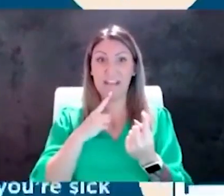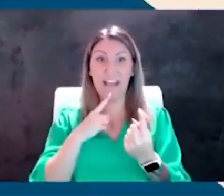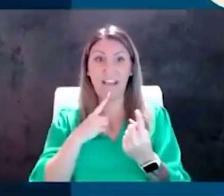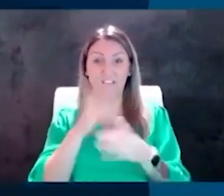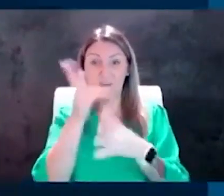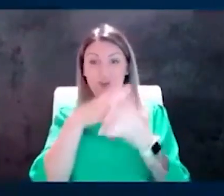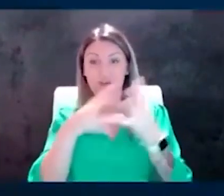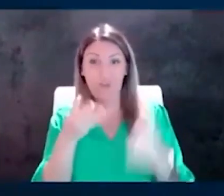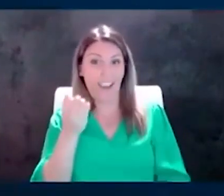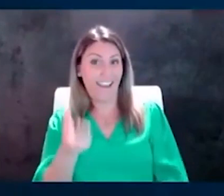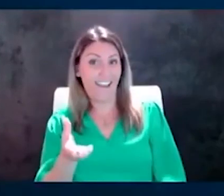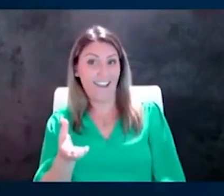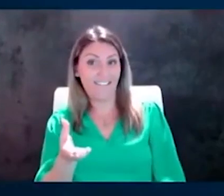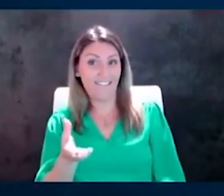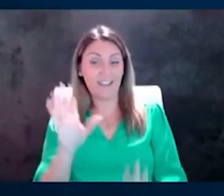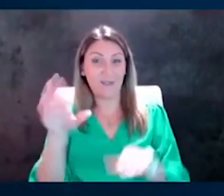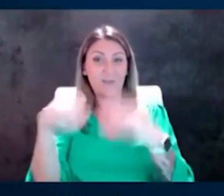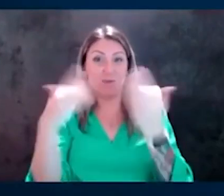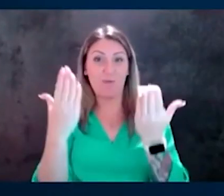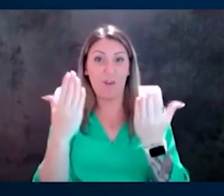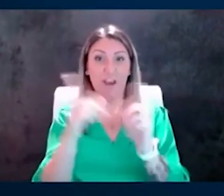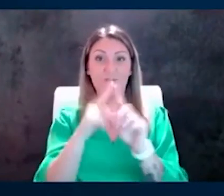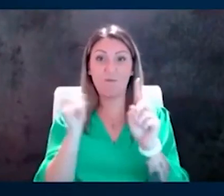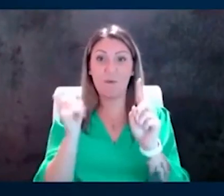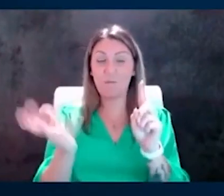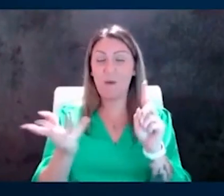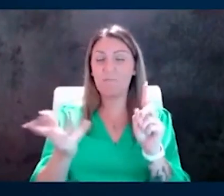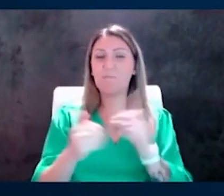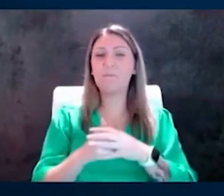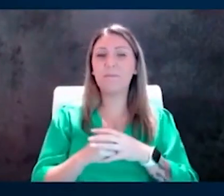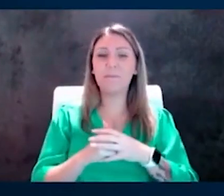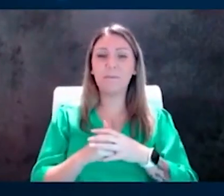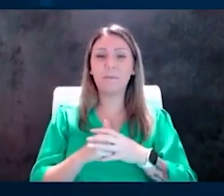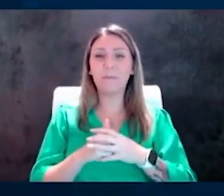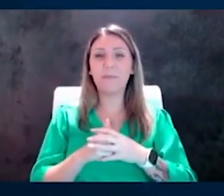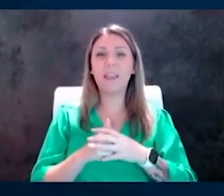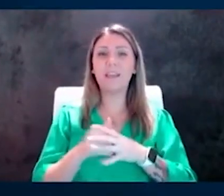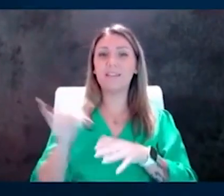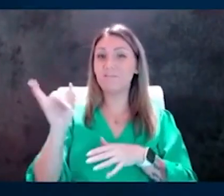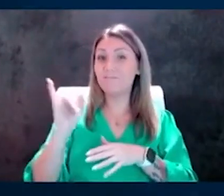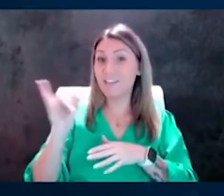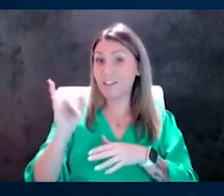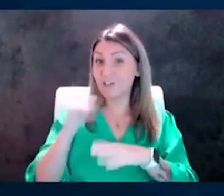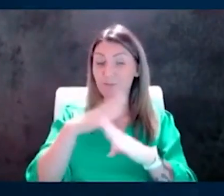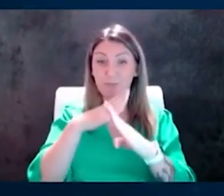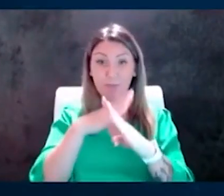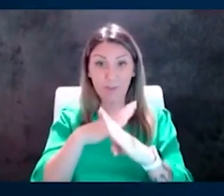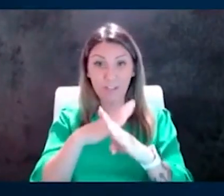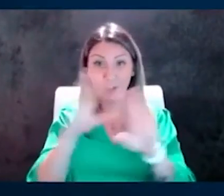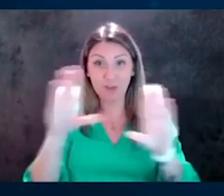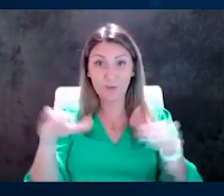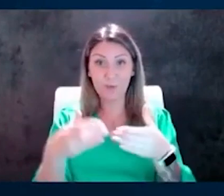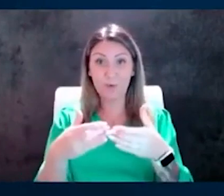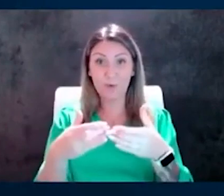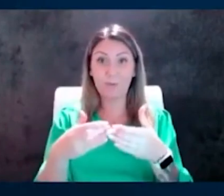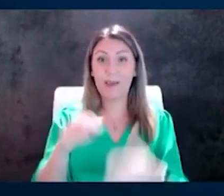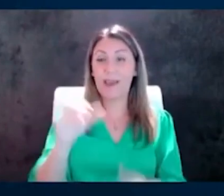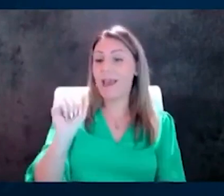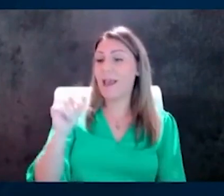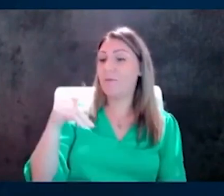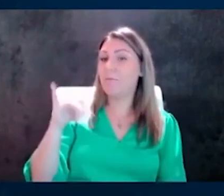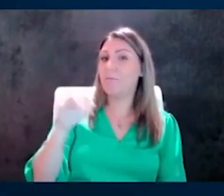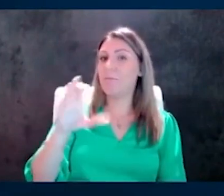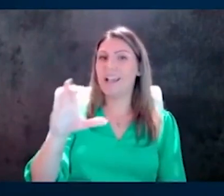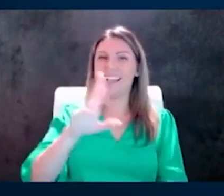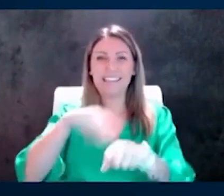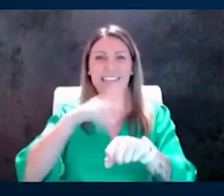This is provided by our infection prevention group, which is called APIC. It's our national group, and it just has